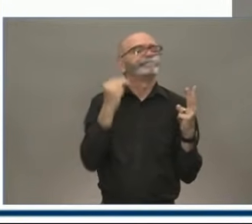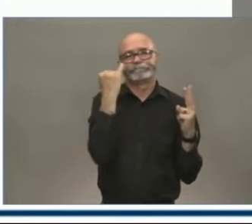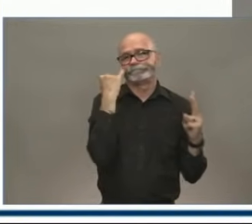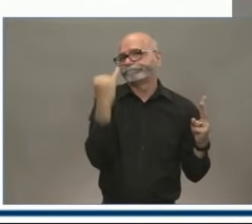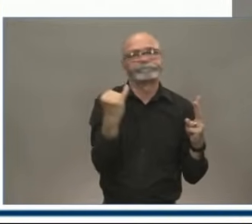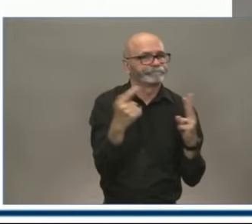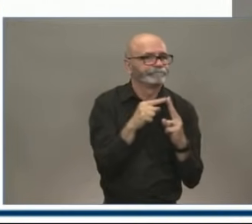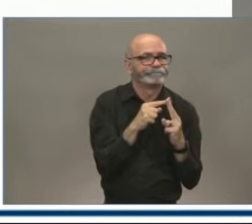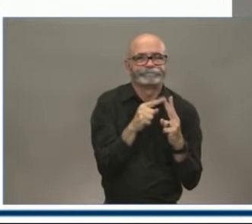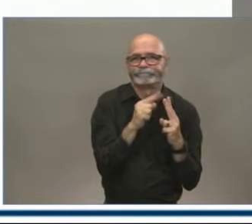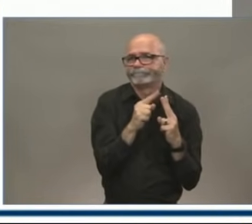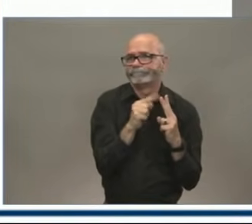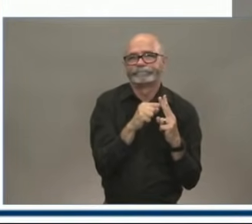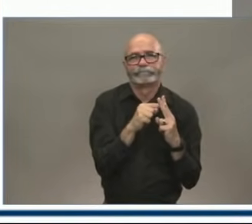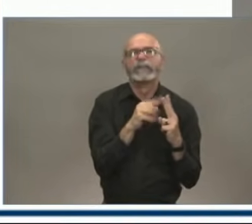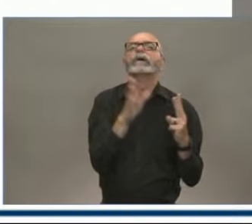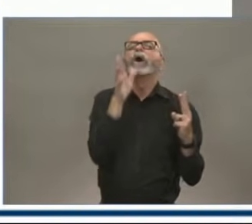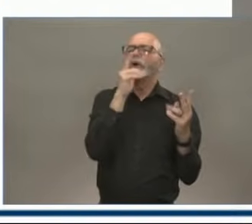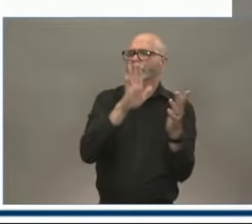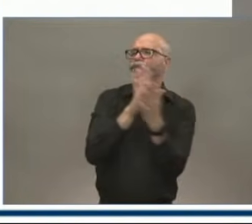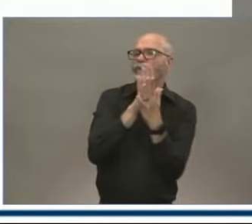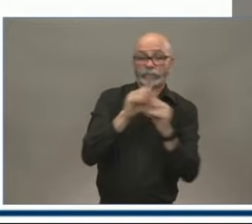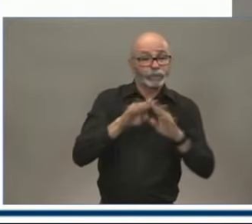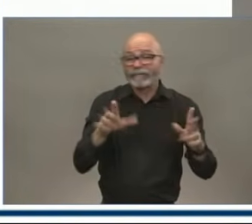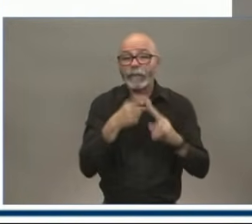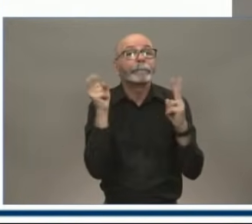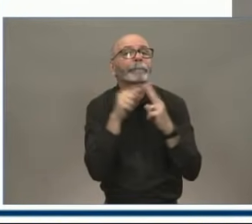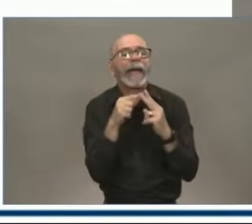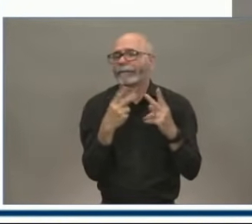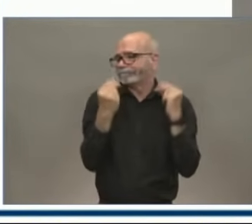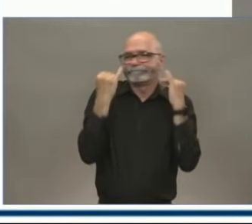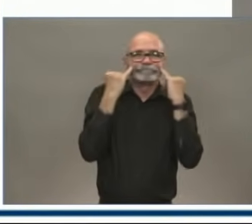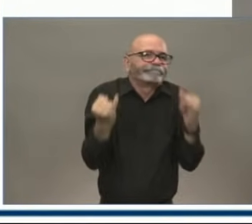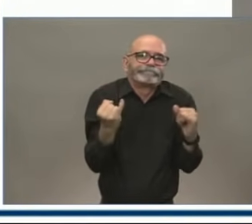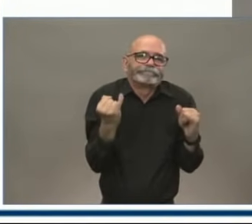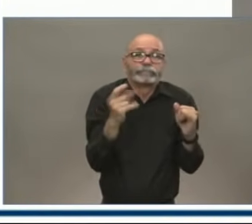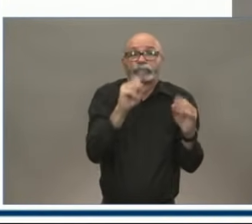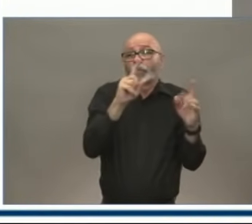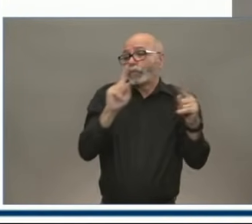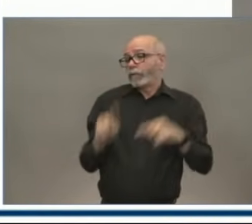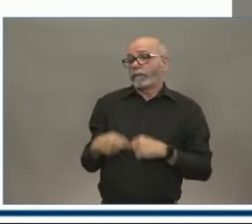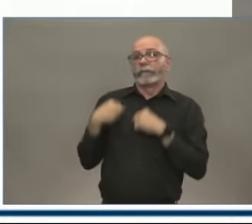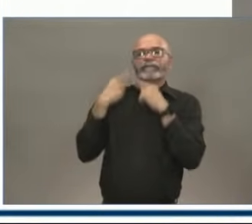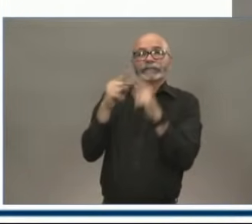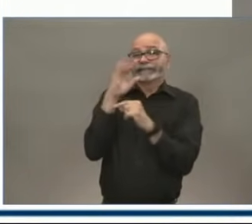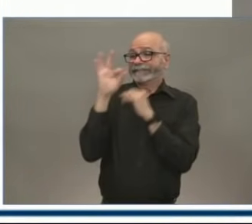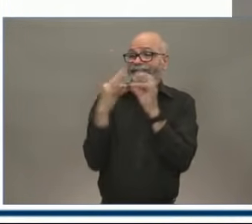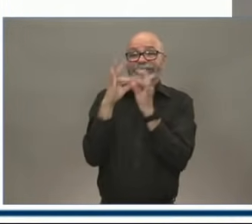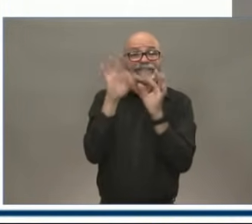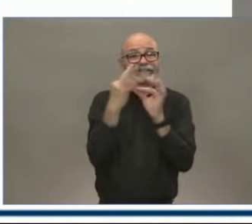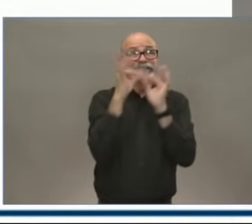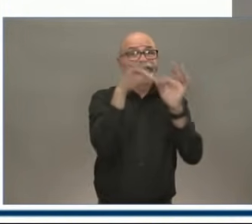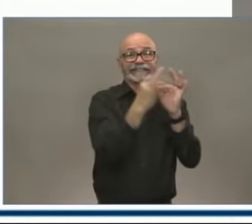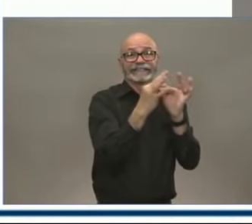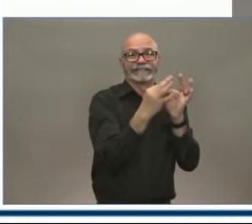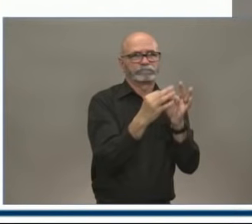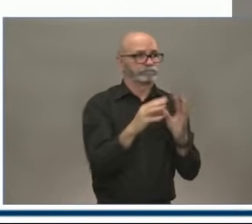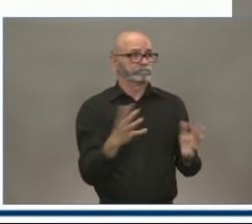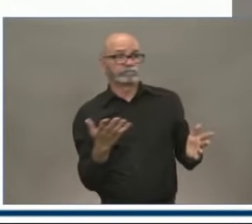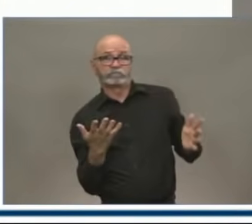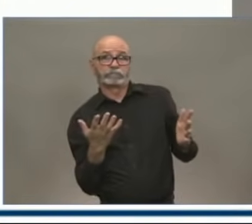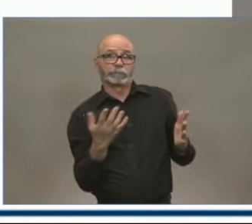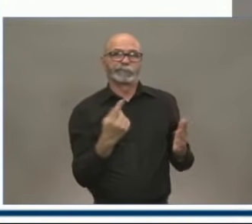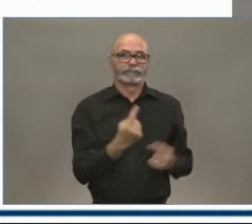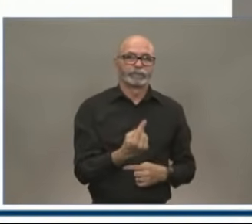within that school community, if it has spread at all. So far, a lot of the testing we've done to date we've only had the 1 additional